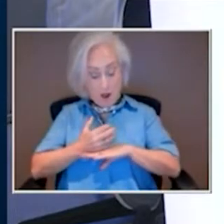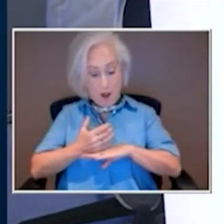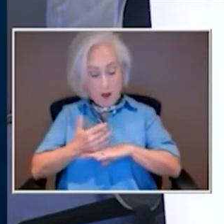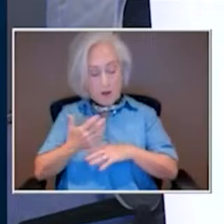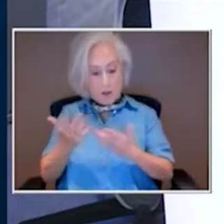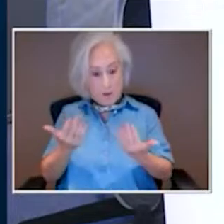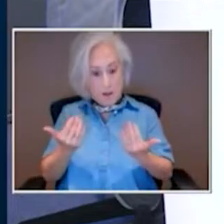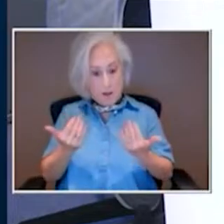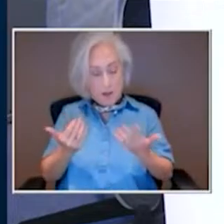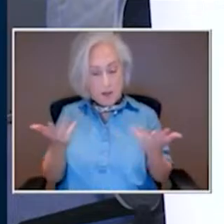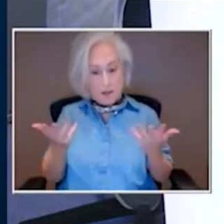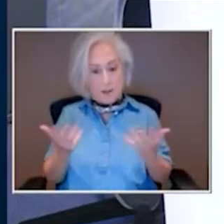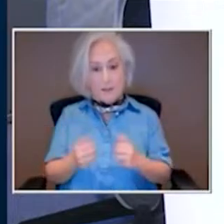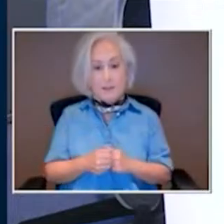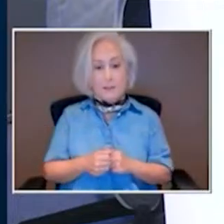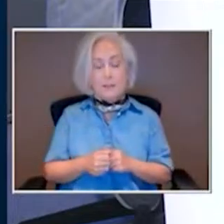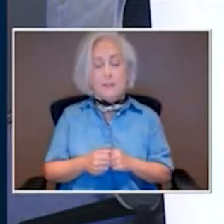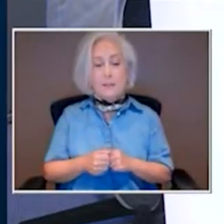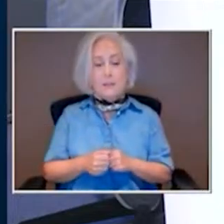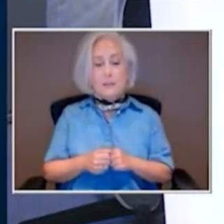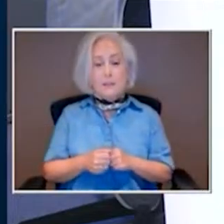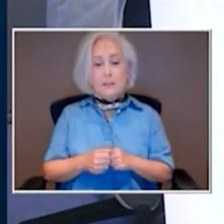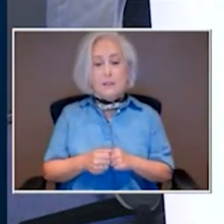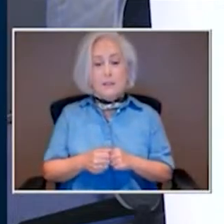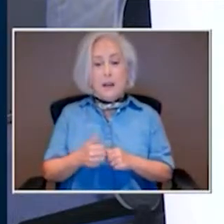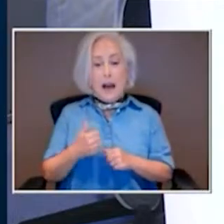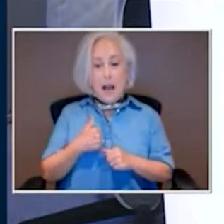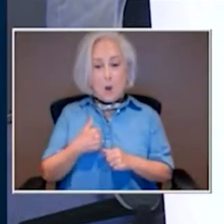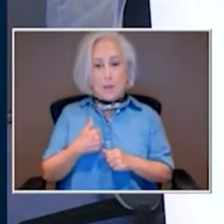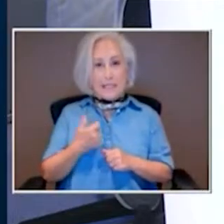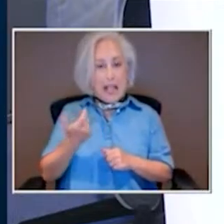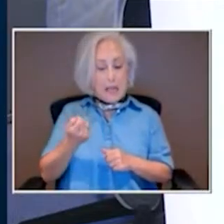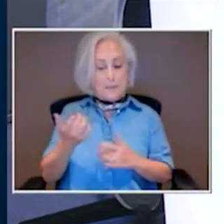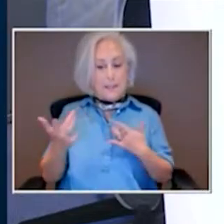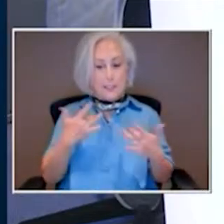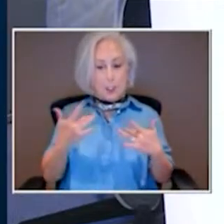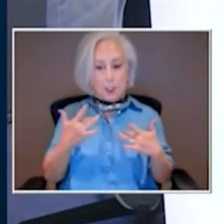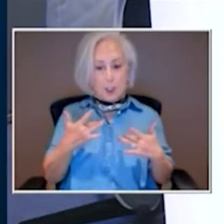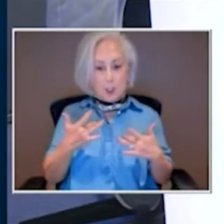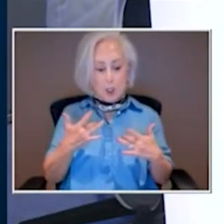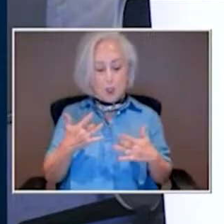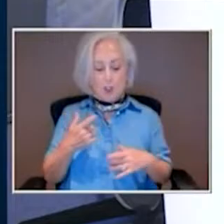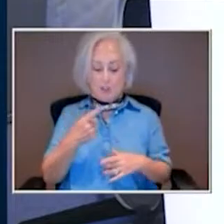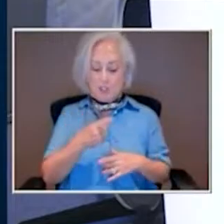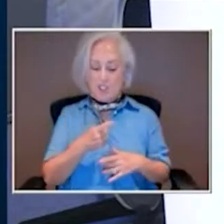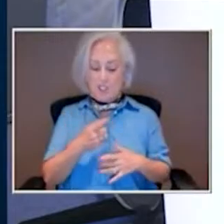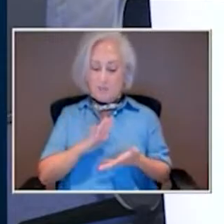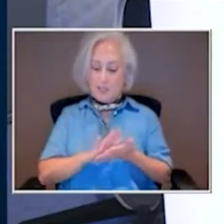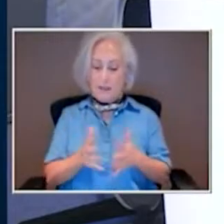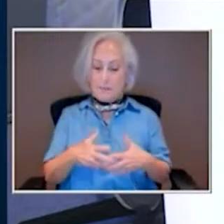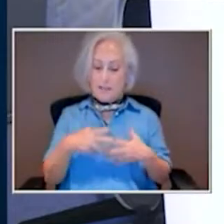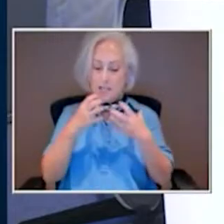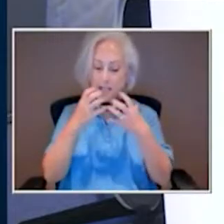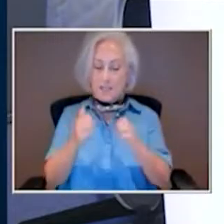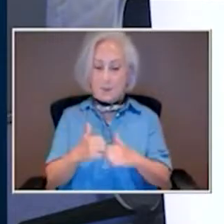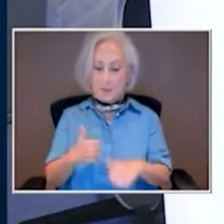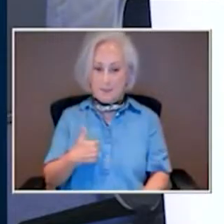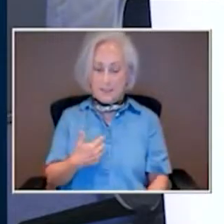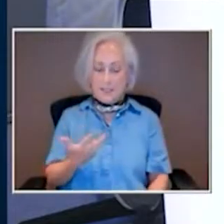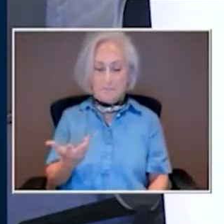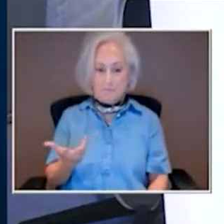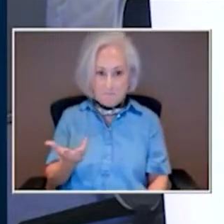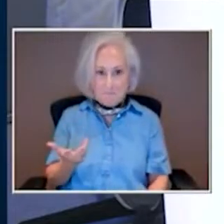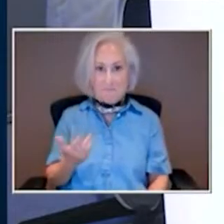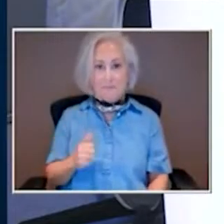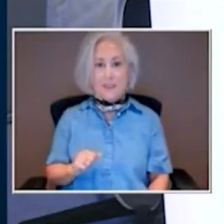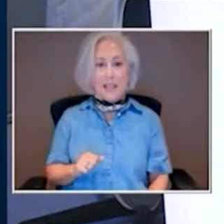so I was a little concerned, and she kind of got annoyed at me, I